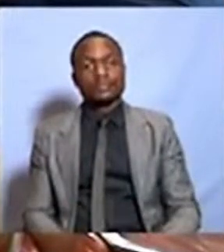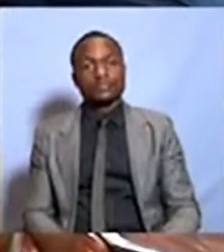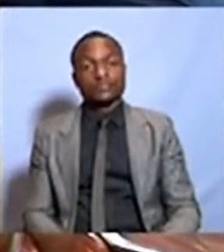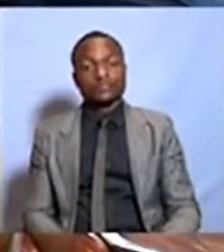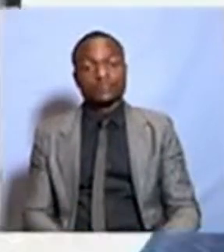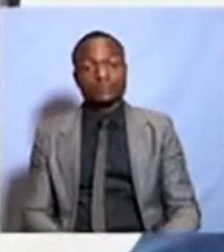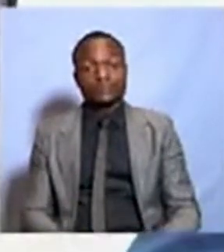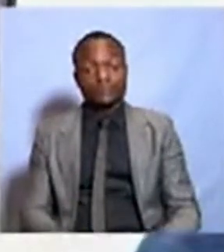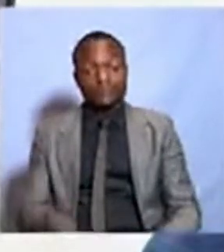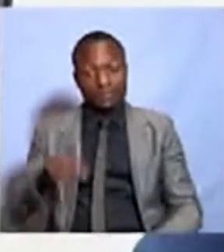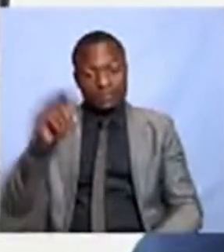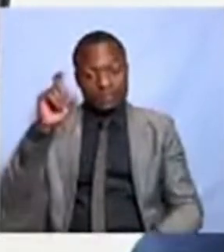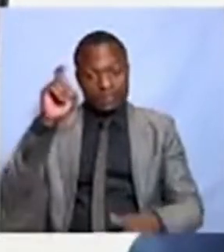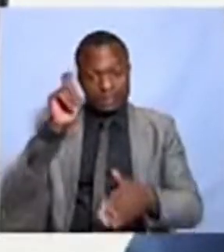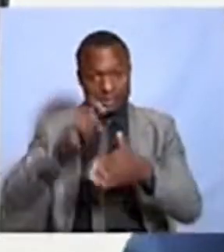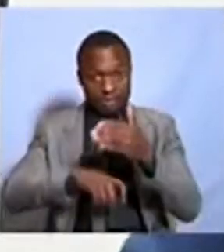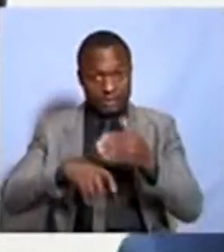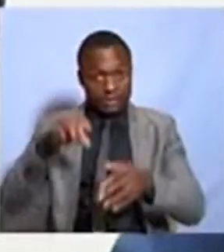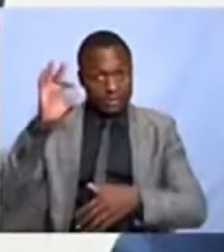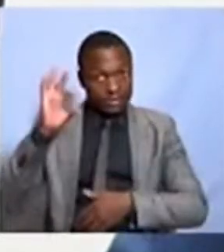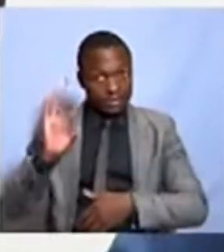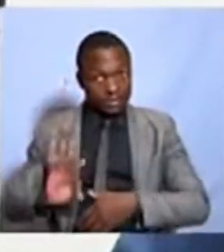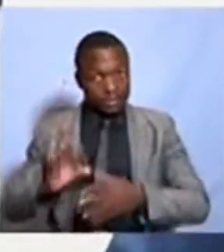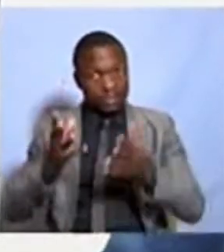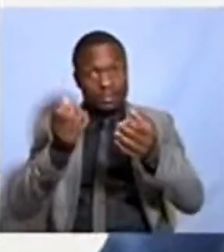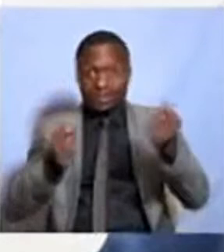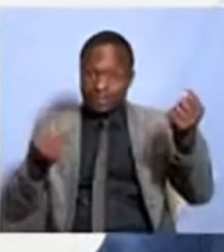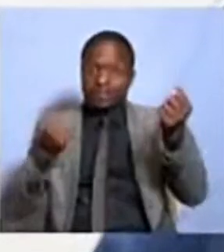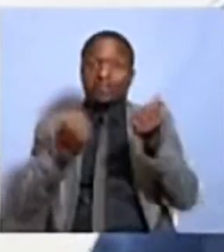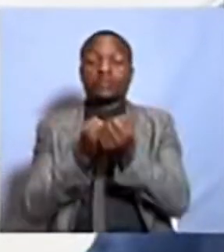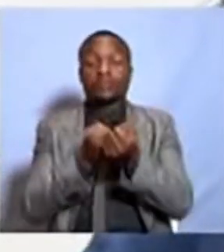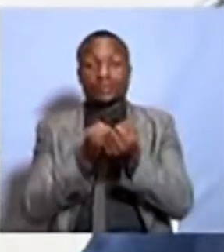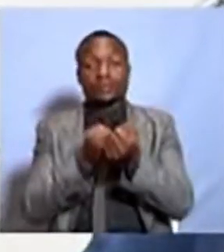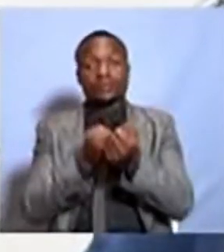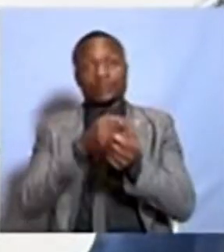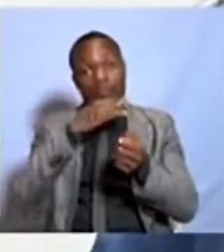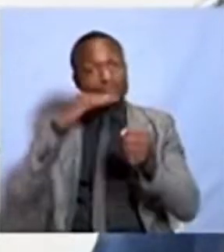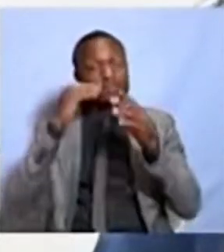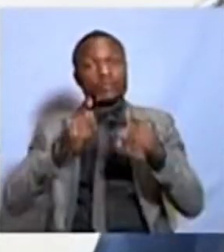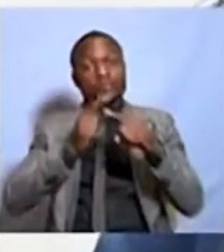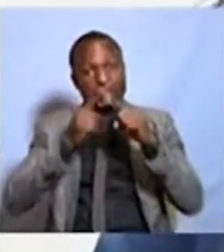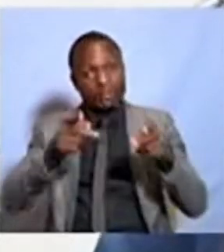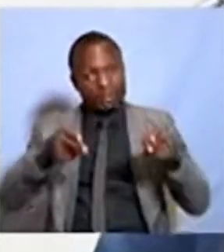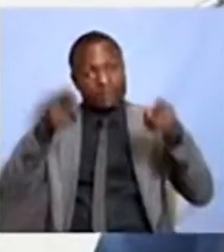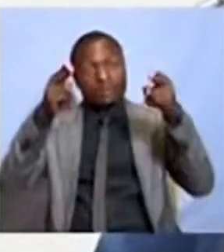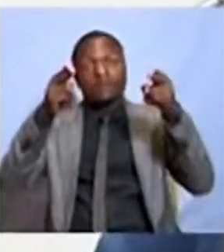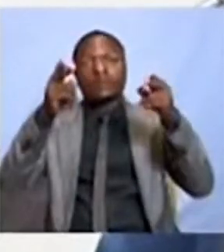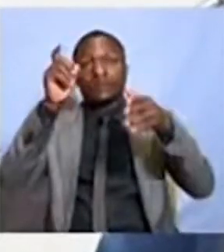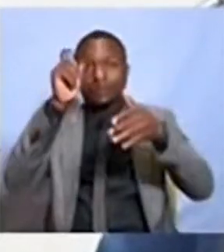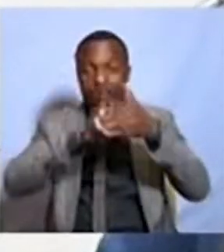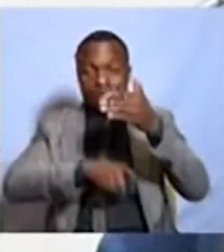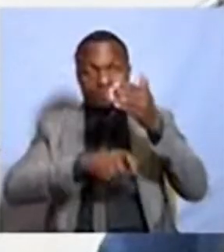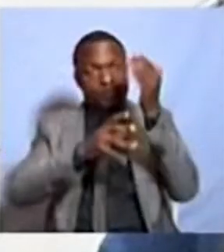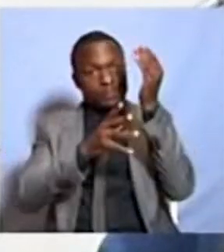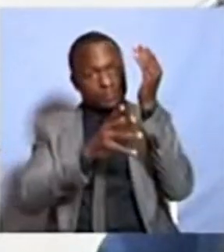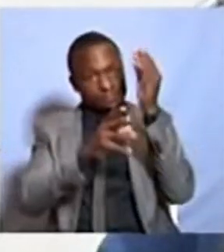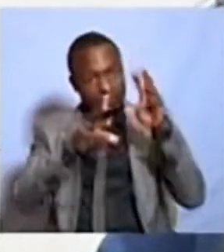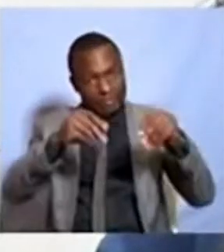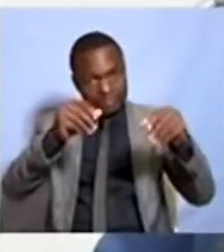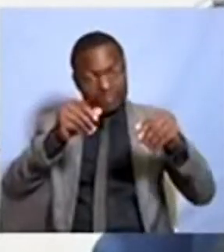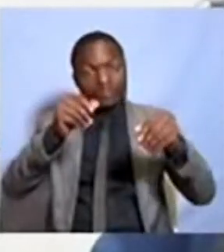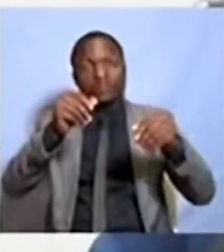cost-benefit analysis, you want to empower the farmer, but that results in the high price of mini meal, which affects the other vulnerable